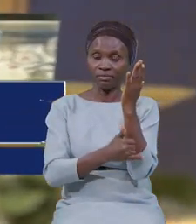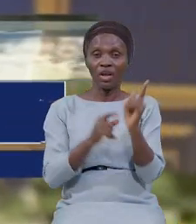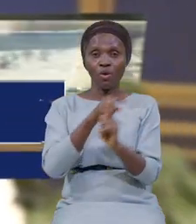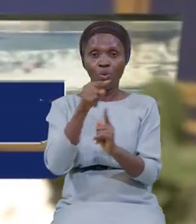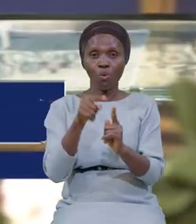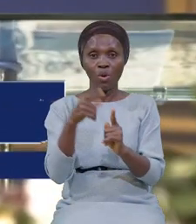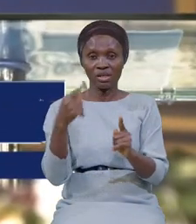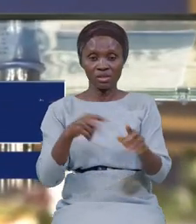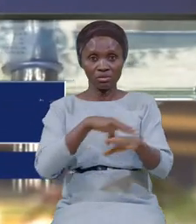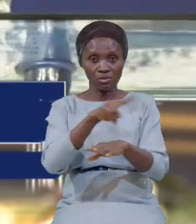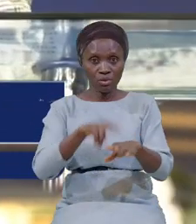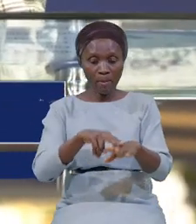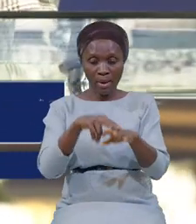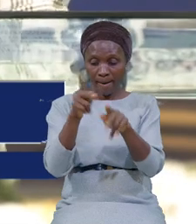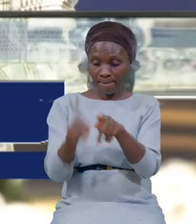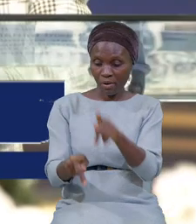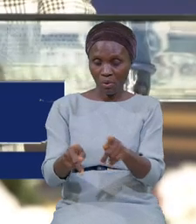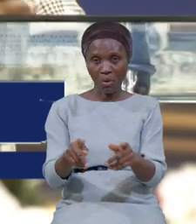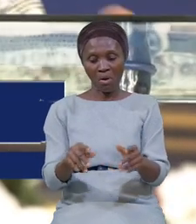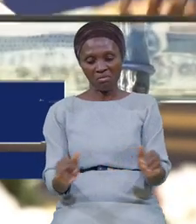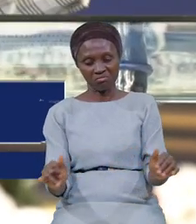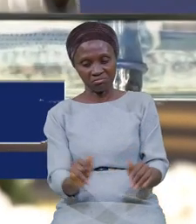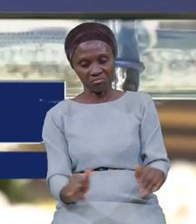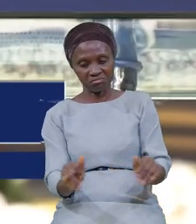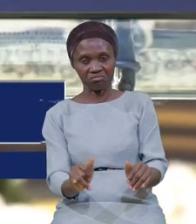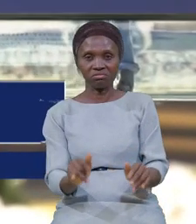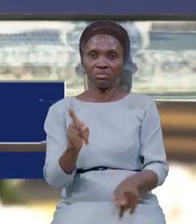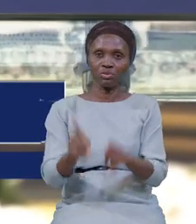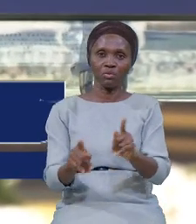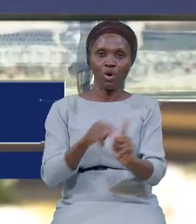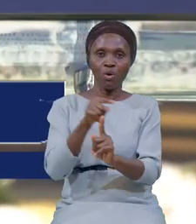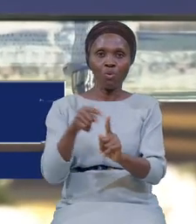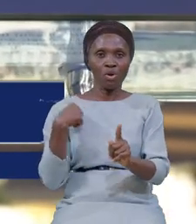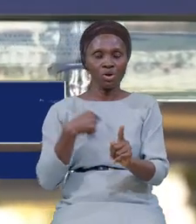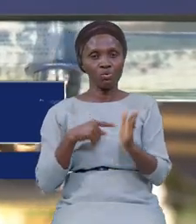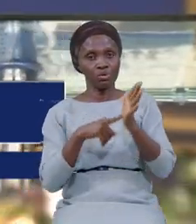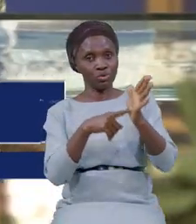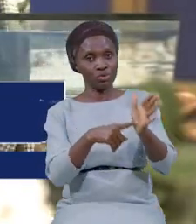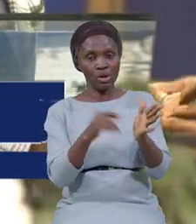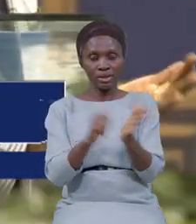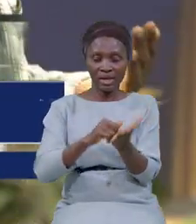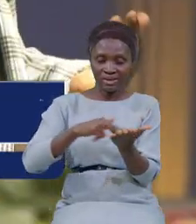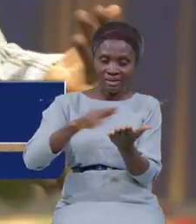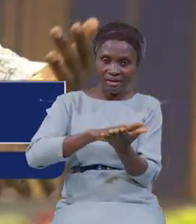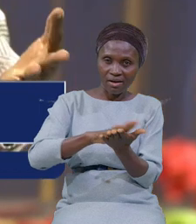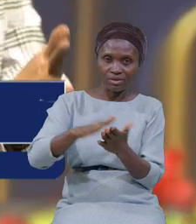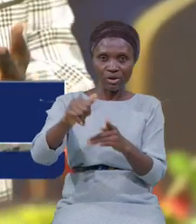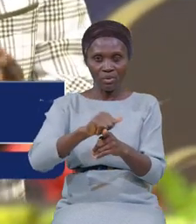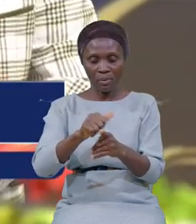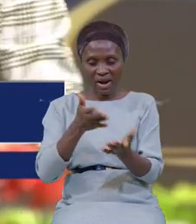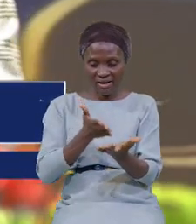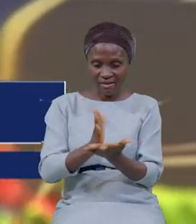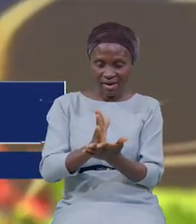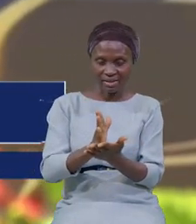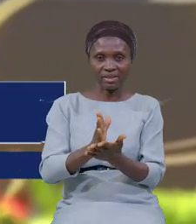the normal people, common people, when we exhibit that righteousness, right standing,